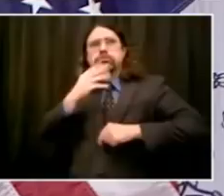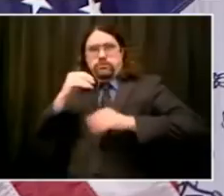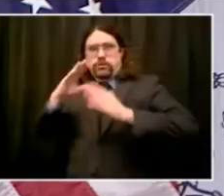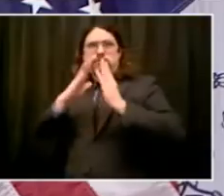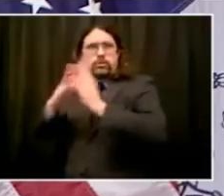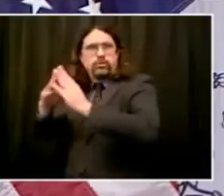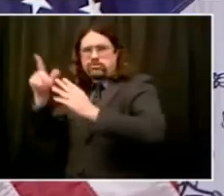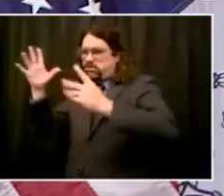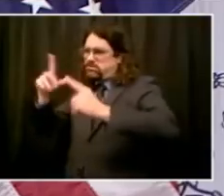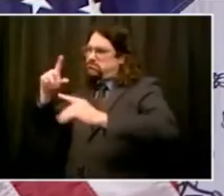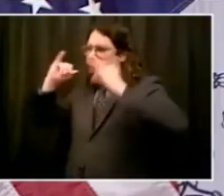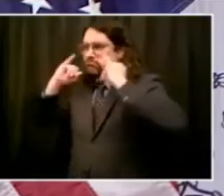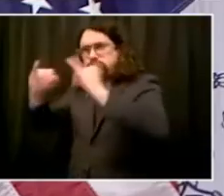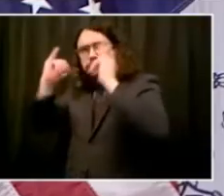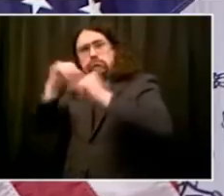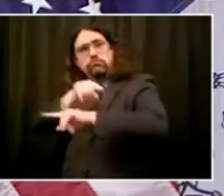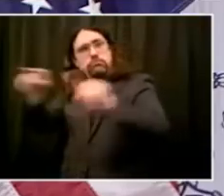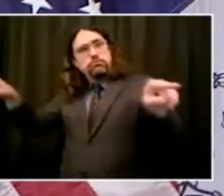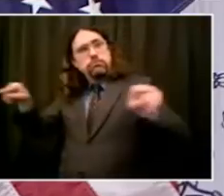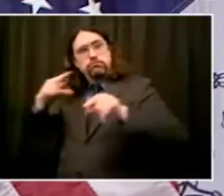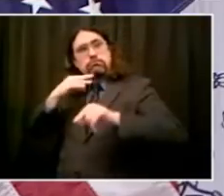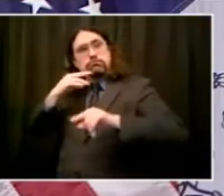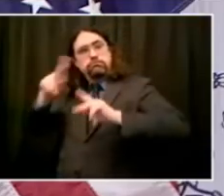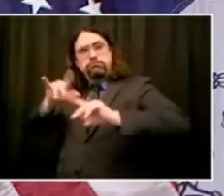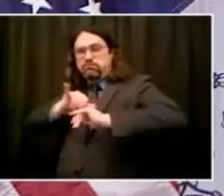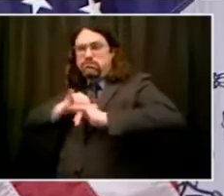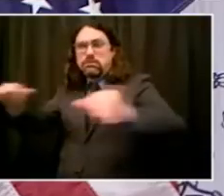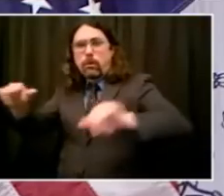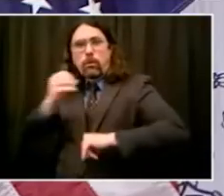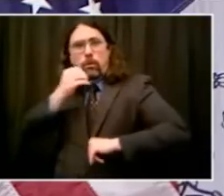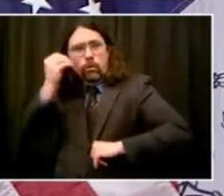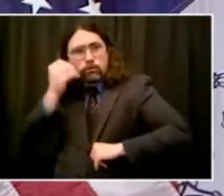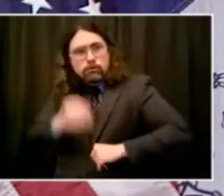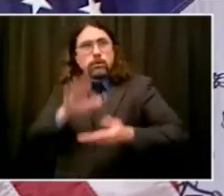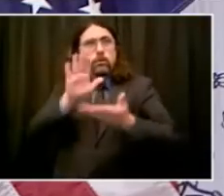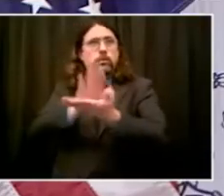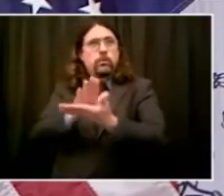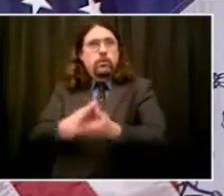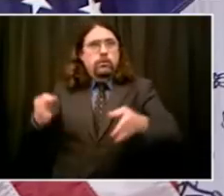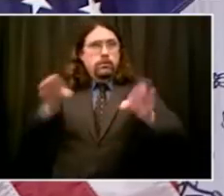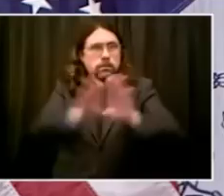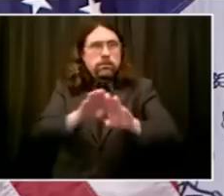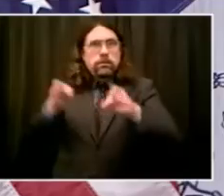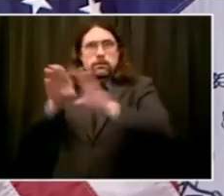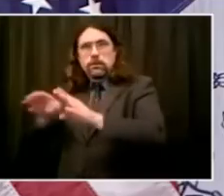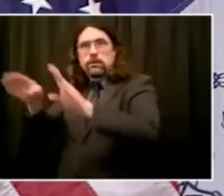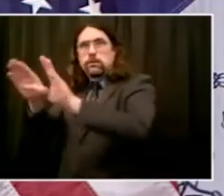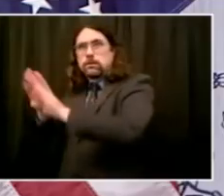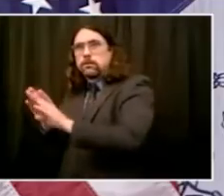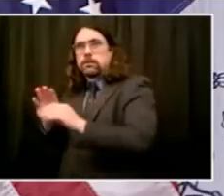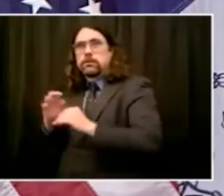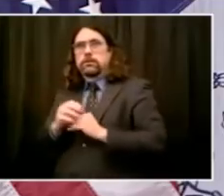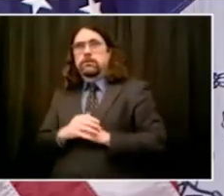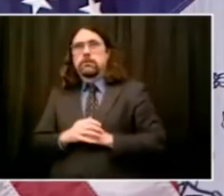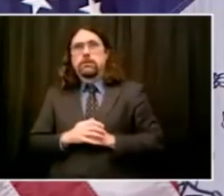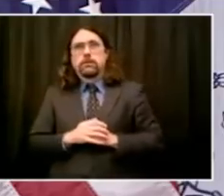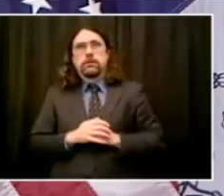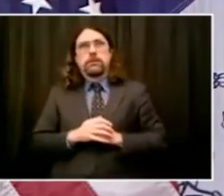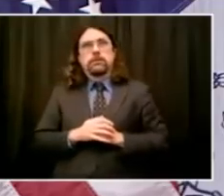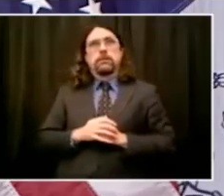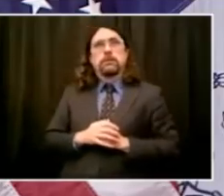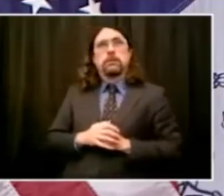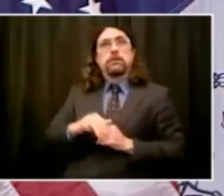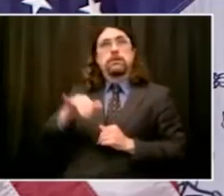down services in their houses of worship. And they did, and that's the strongest signal you could possibly send to a community that things need to be